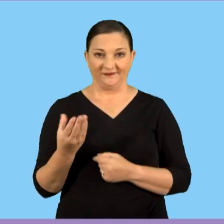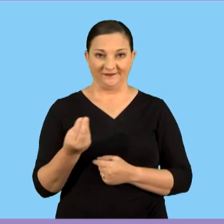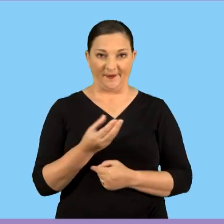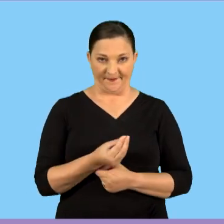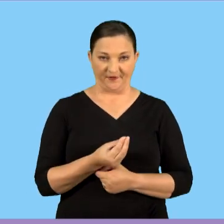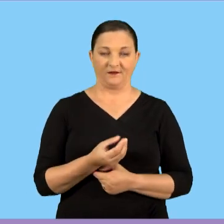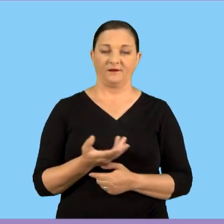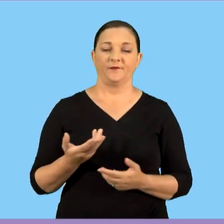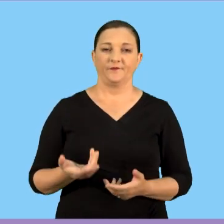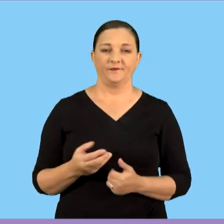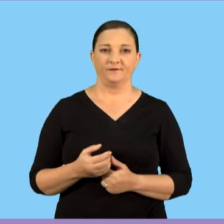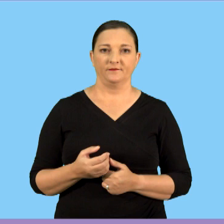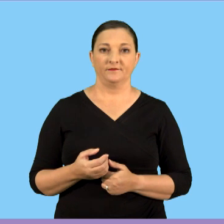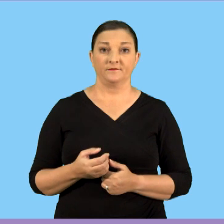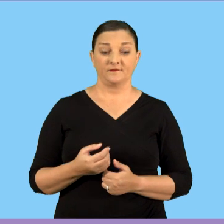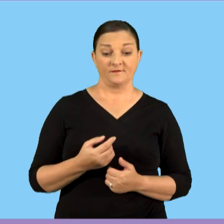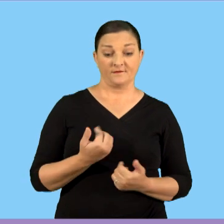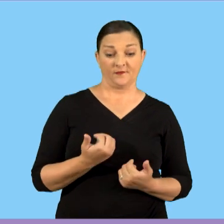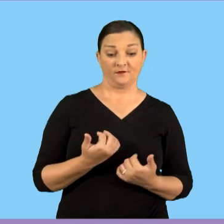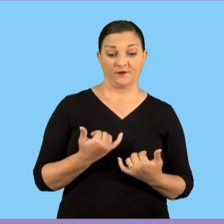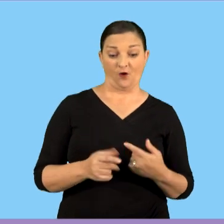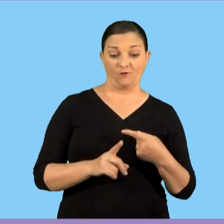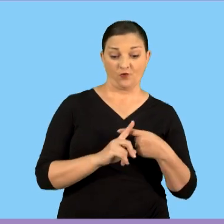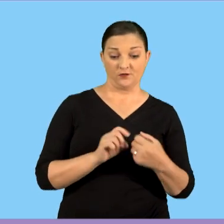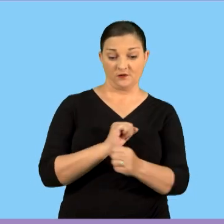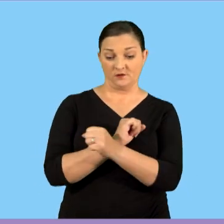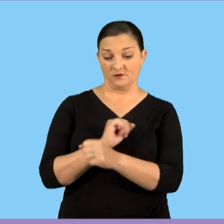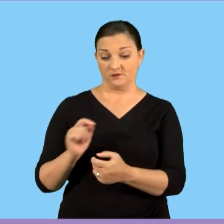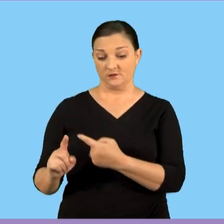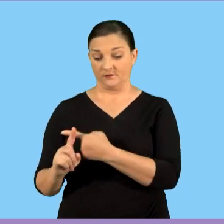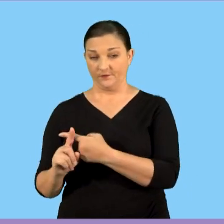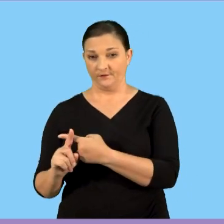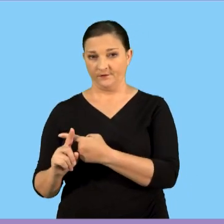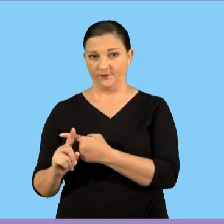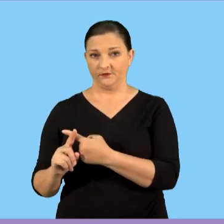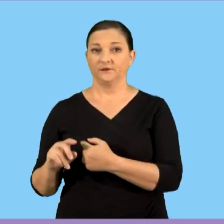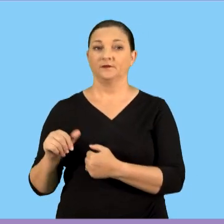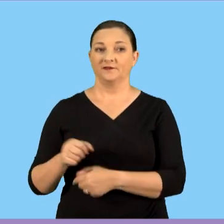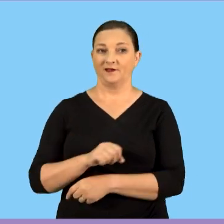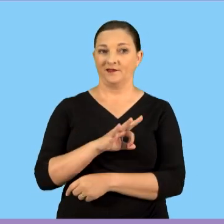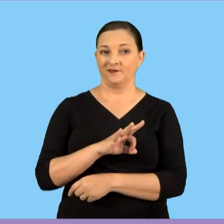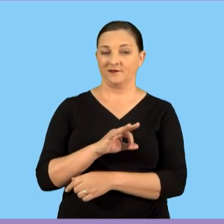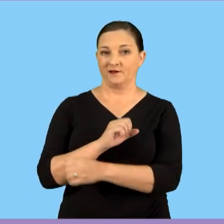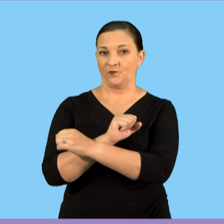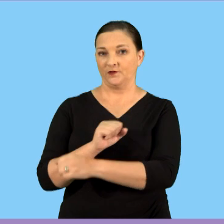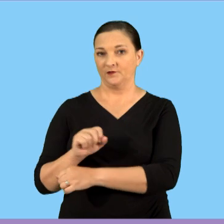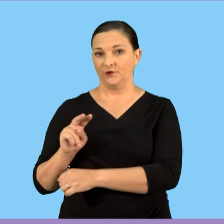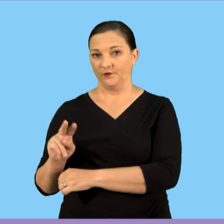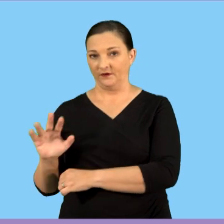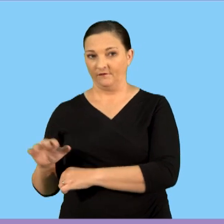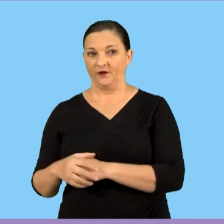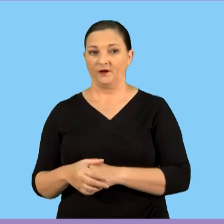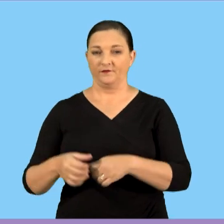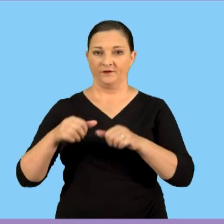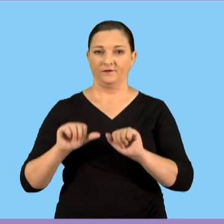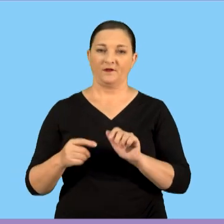numbers. So a positive number multiplied by a positive number. So 3 multiplied by 25, that will give